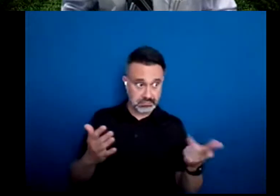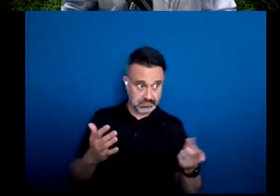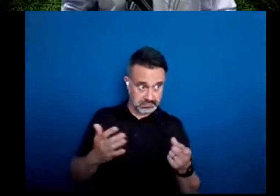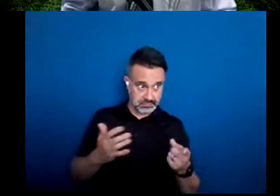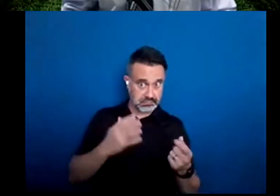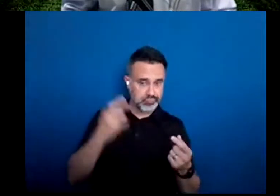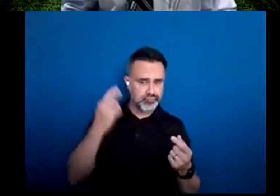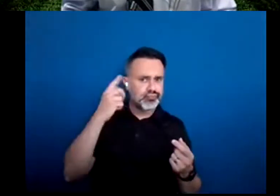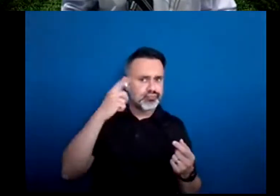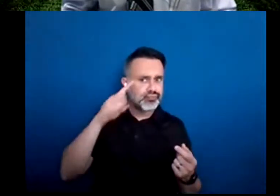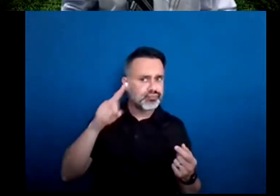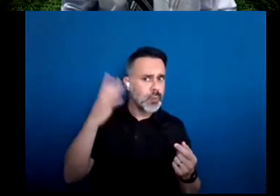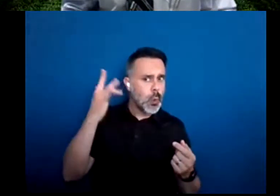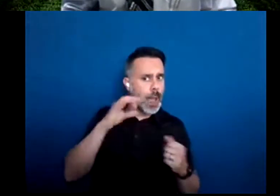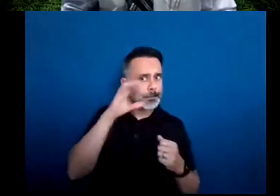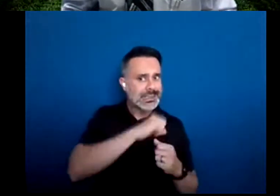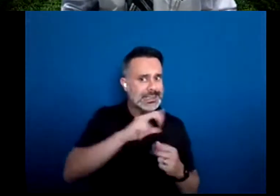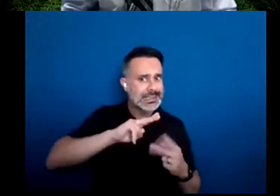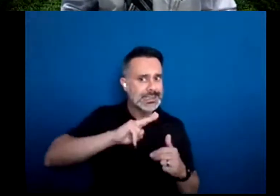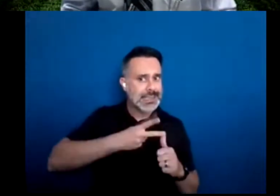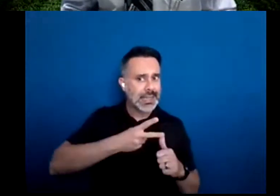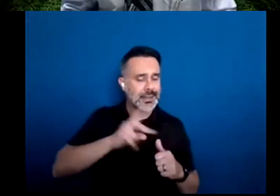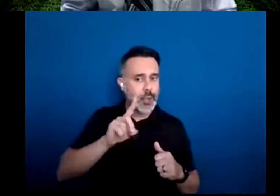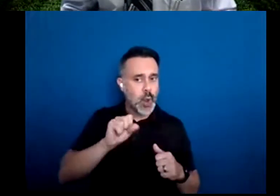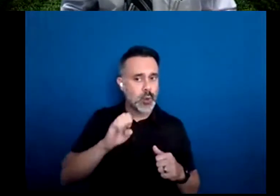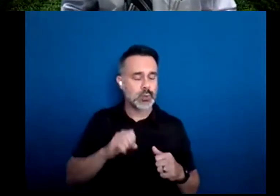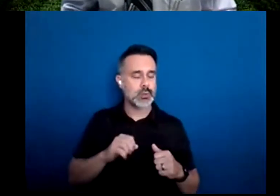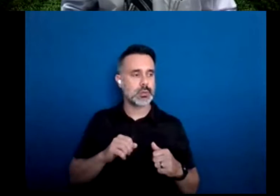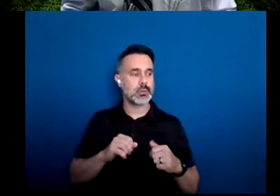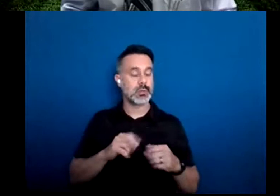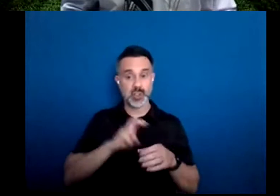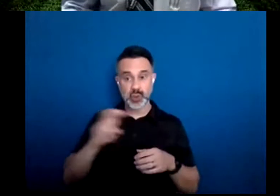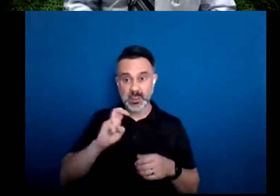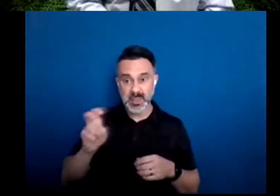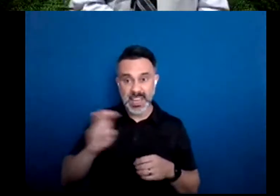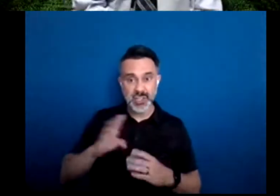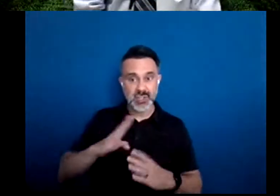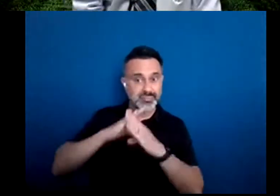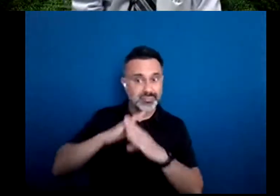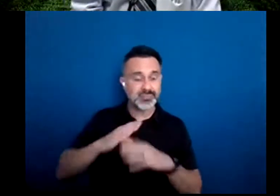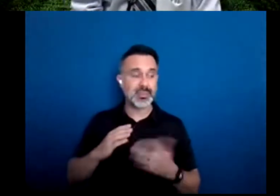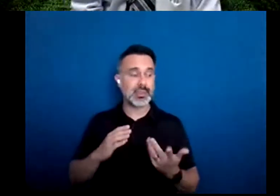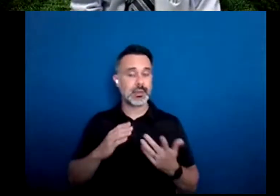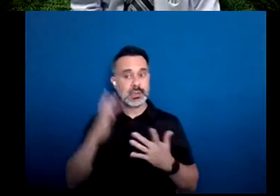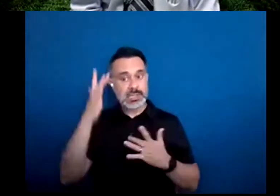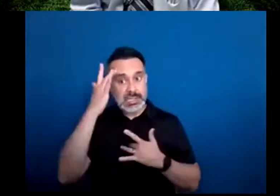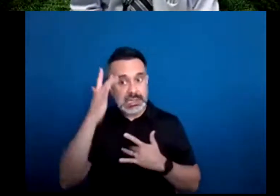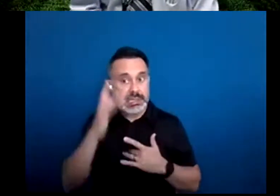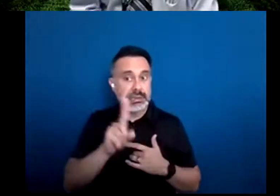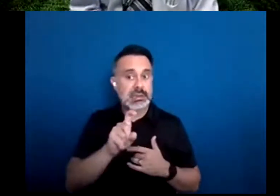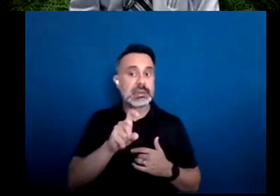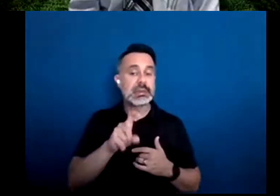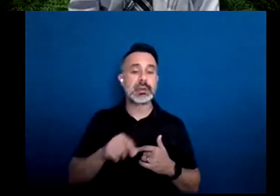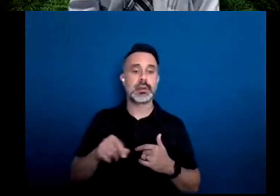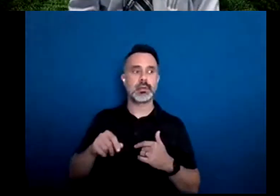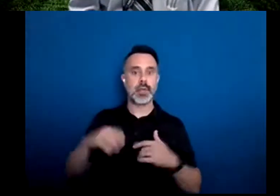Was it illness? Was it lack of transportation? Was it not knowing how to get registered for the